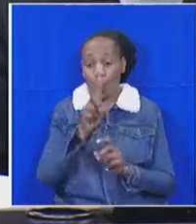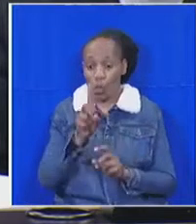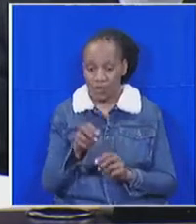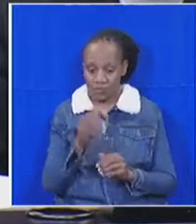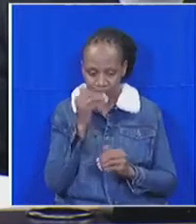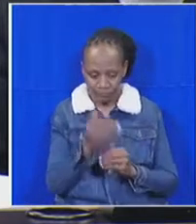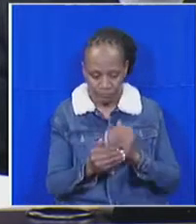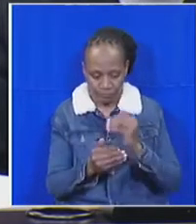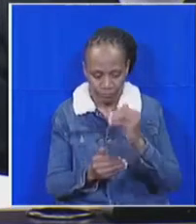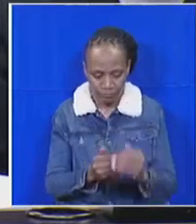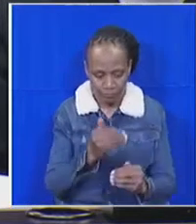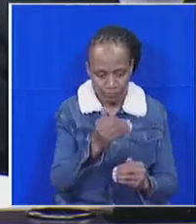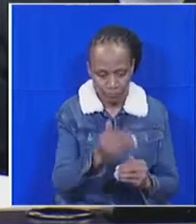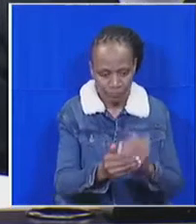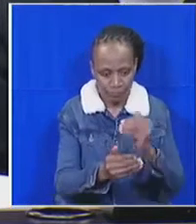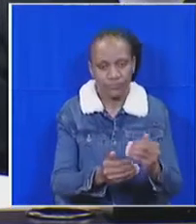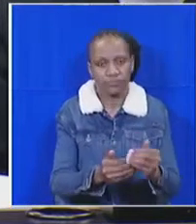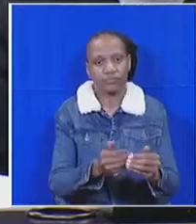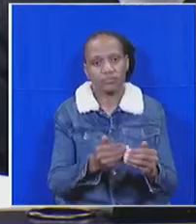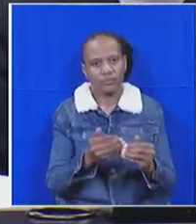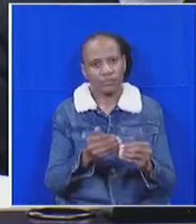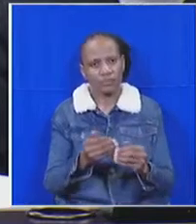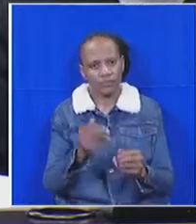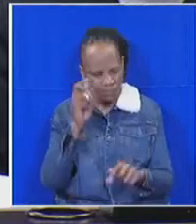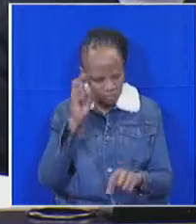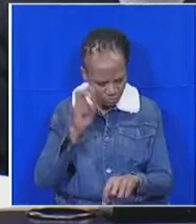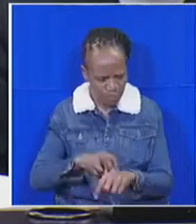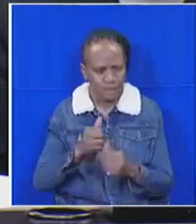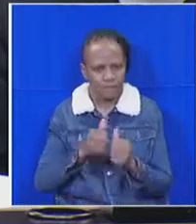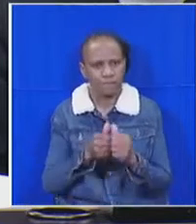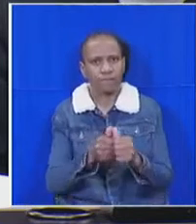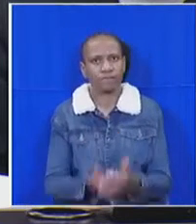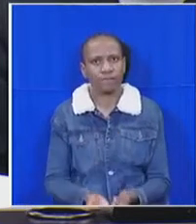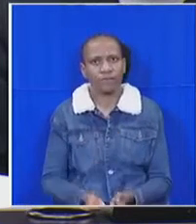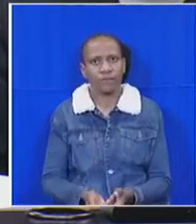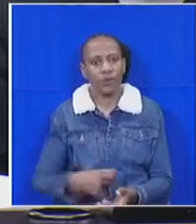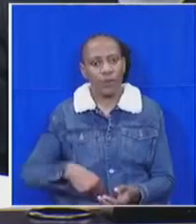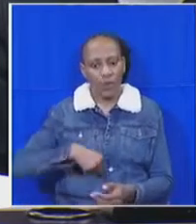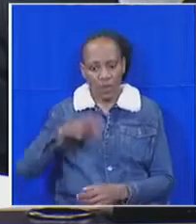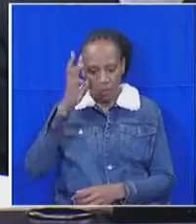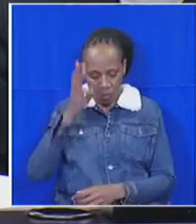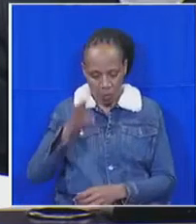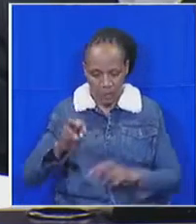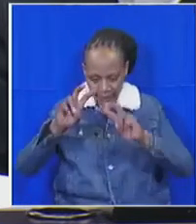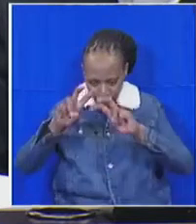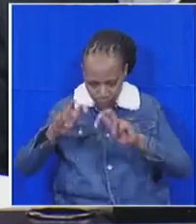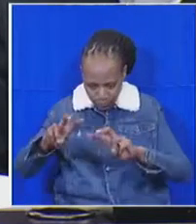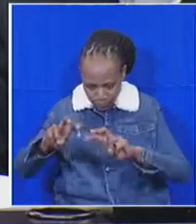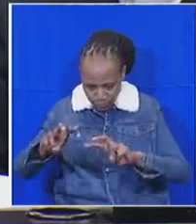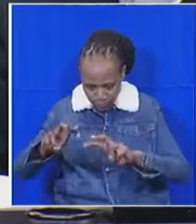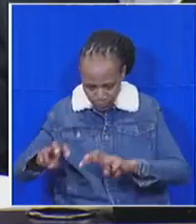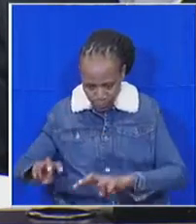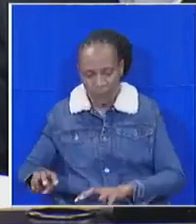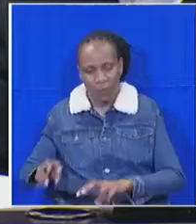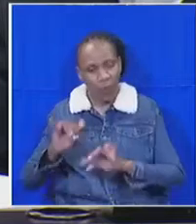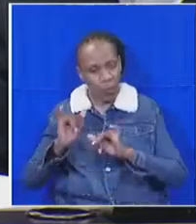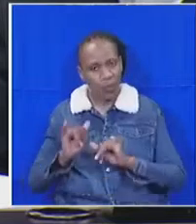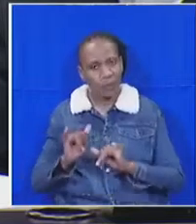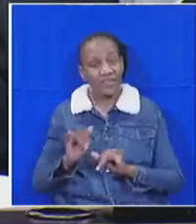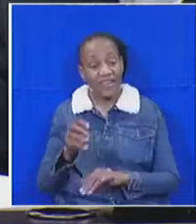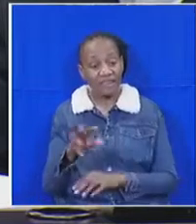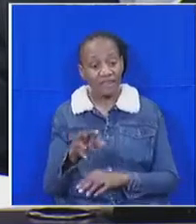that's what the investigation must unearth, whether a sitting member of